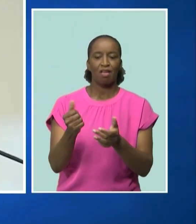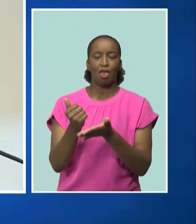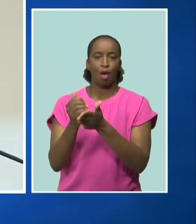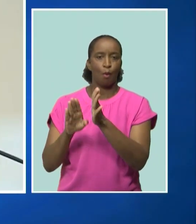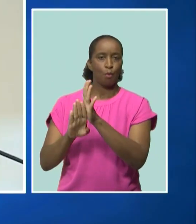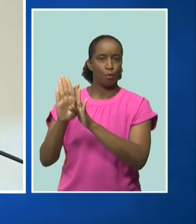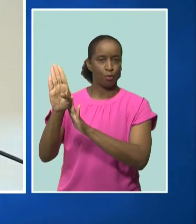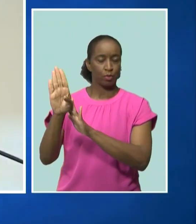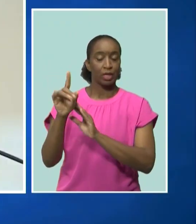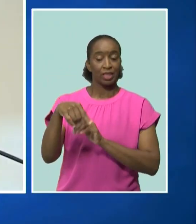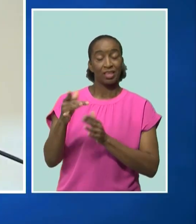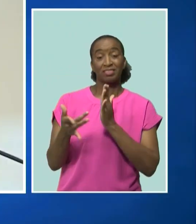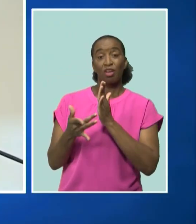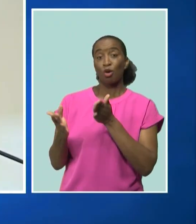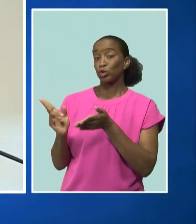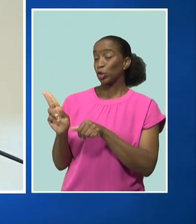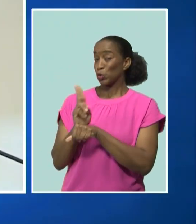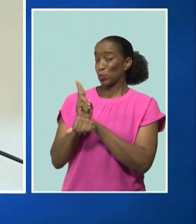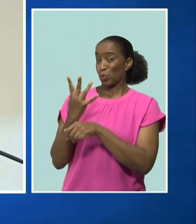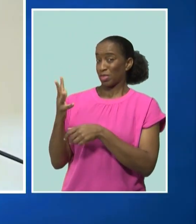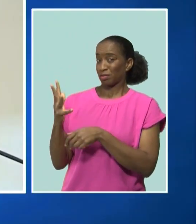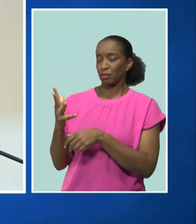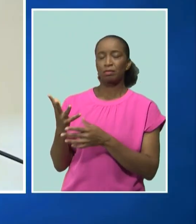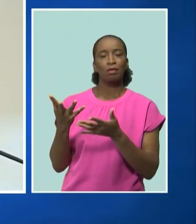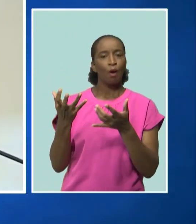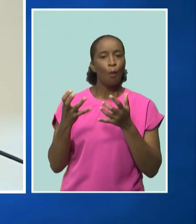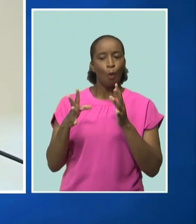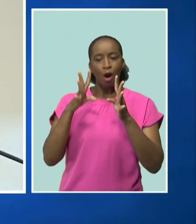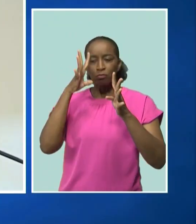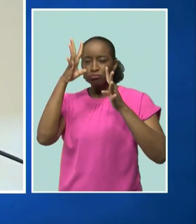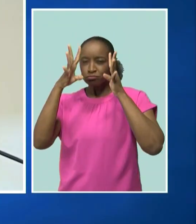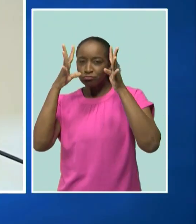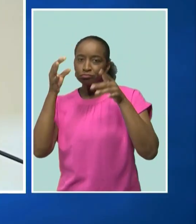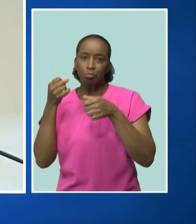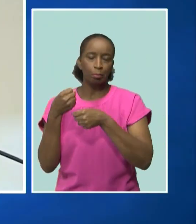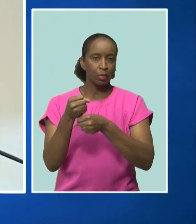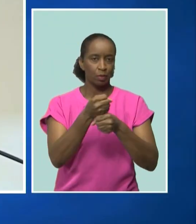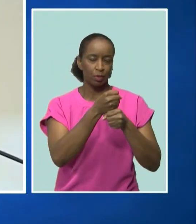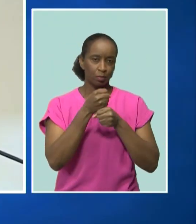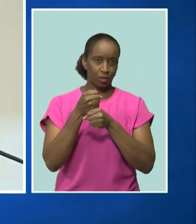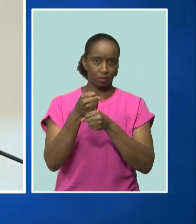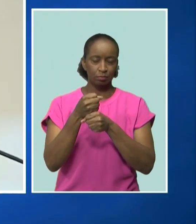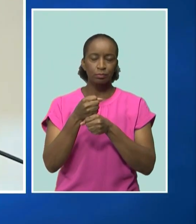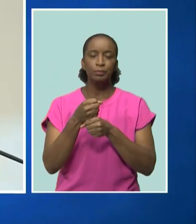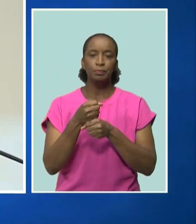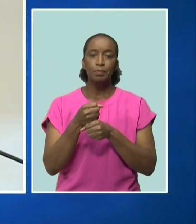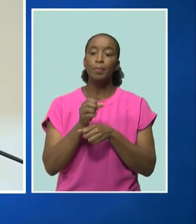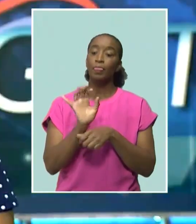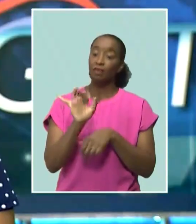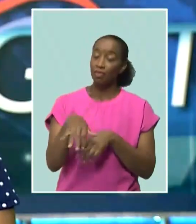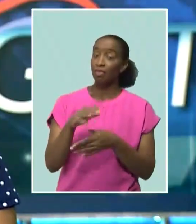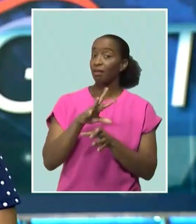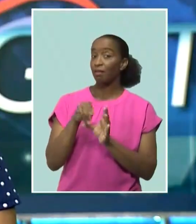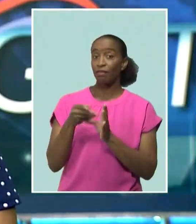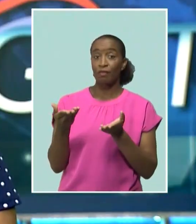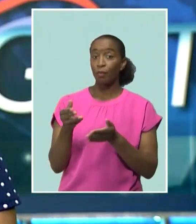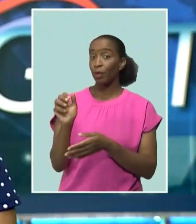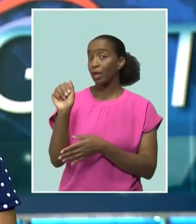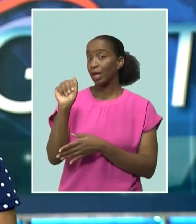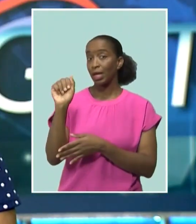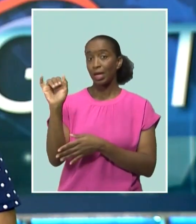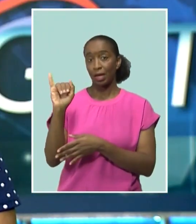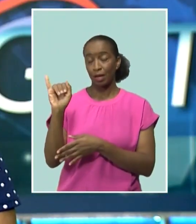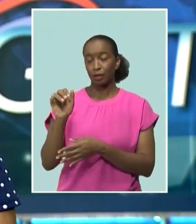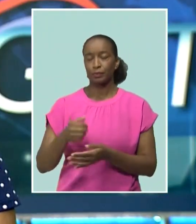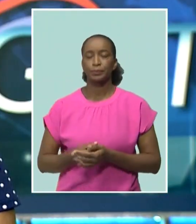technology. We want to be the creators and innovators going forward in how we use technology. And AI is a part of that. Also